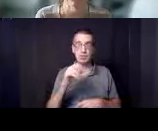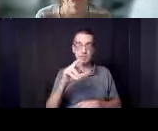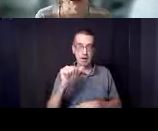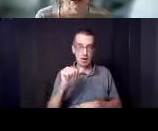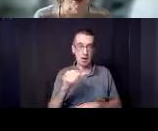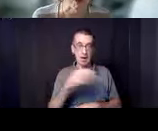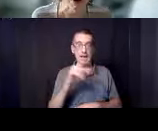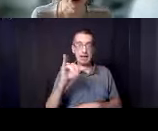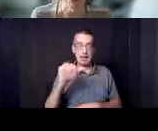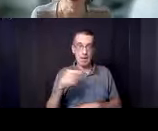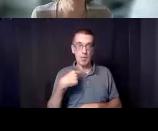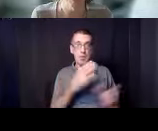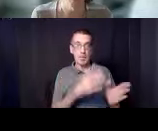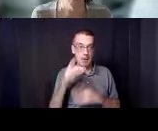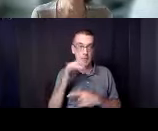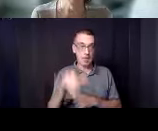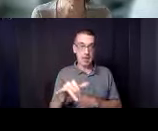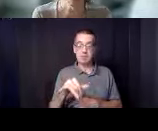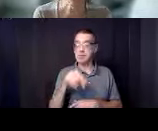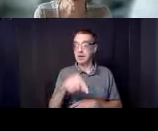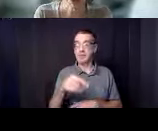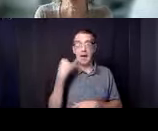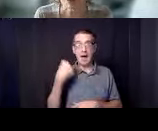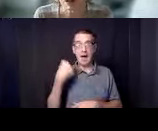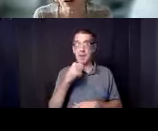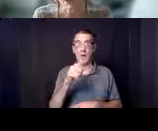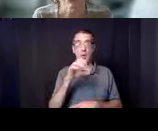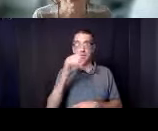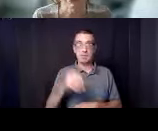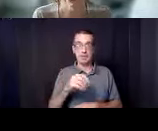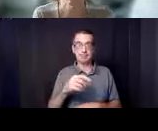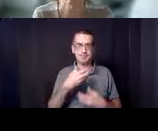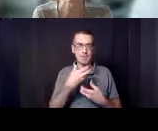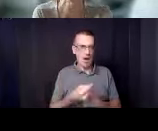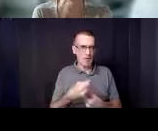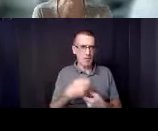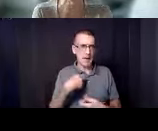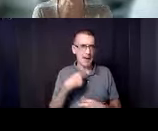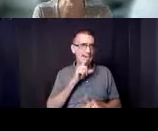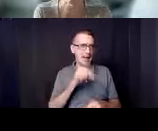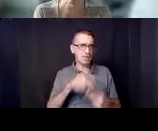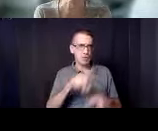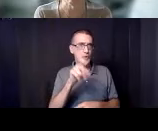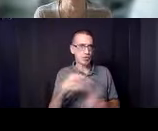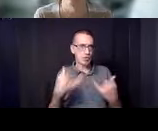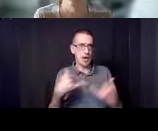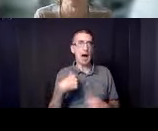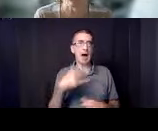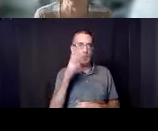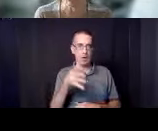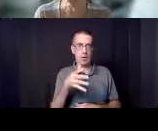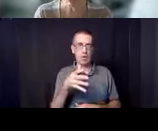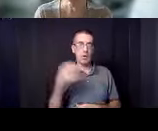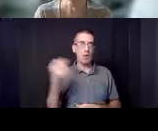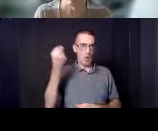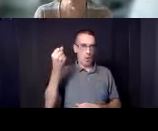and Lydia as we were preparing for this, if I am not 100% confident in an answer to your question today, we're going to